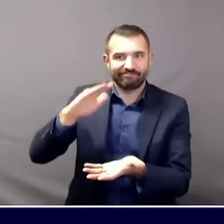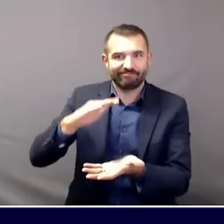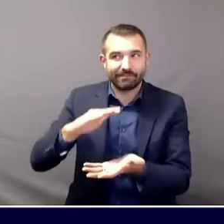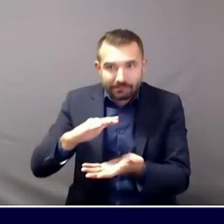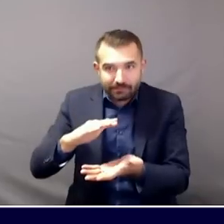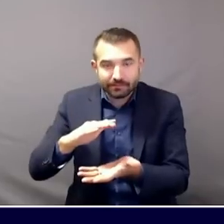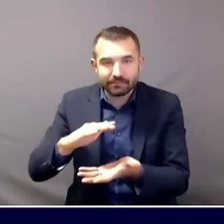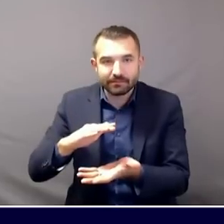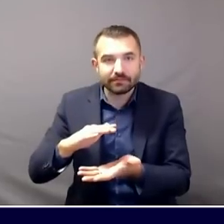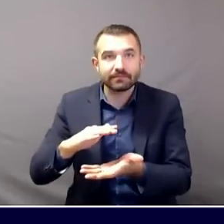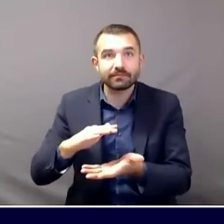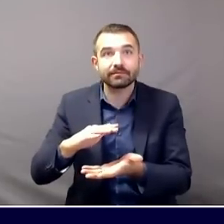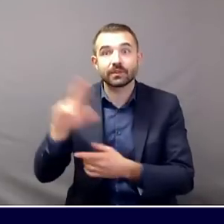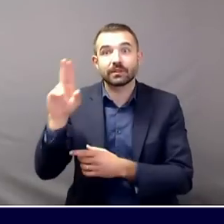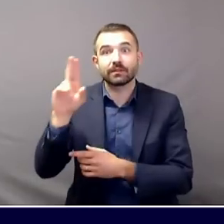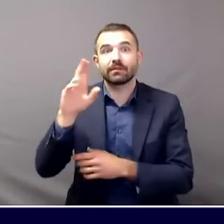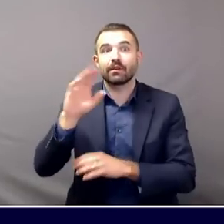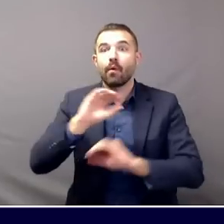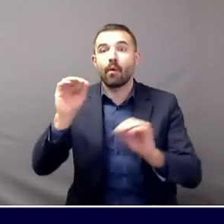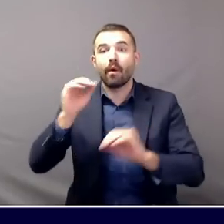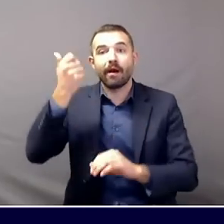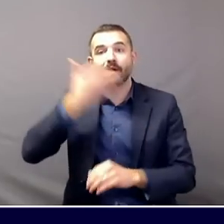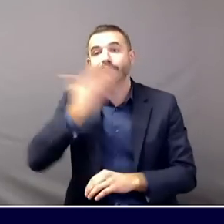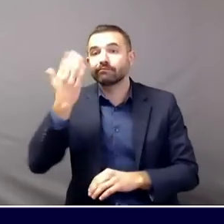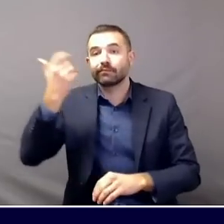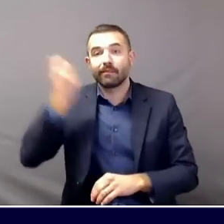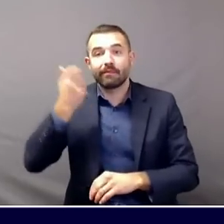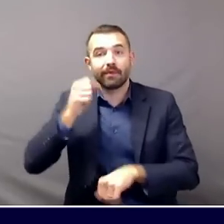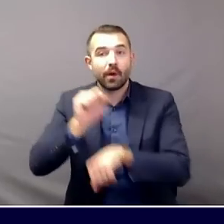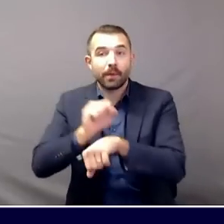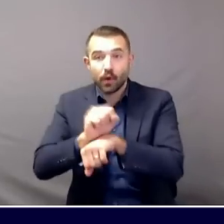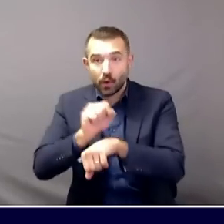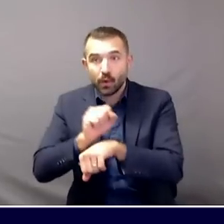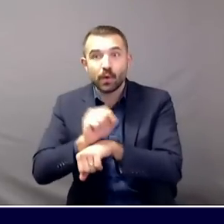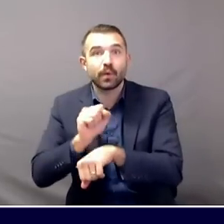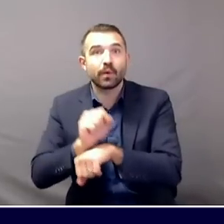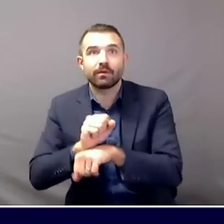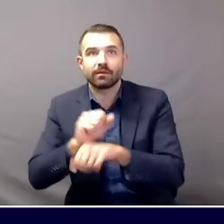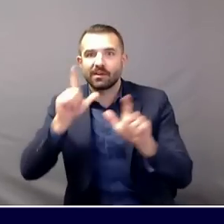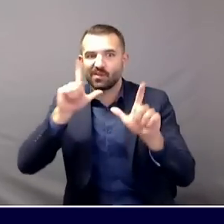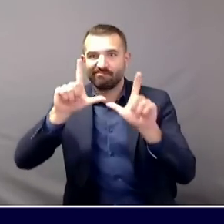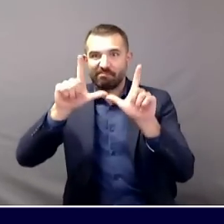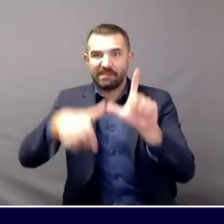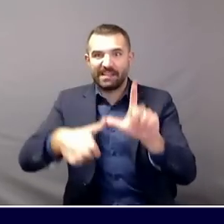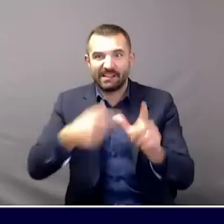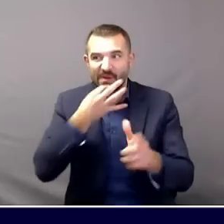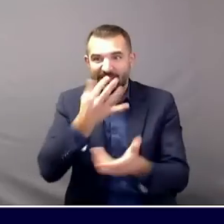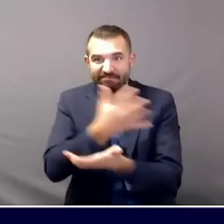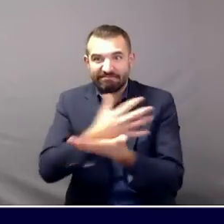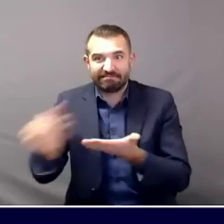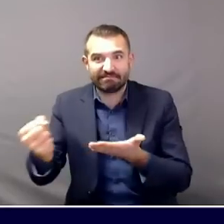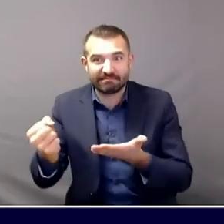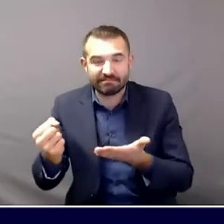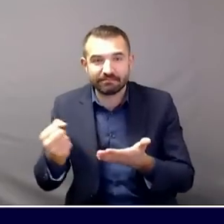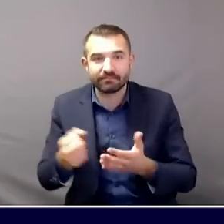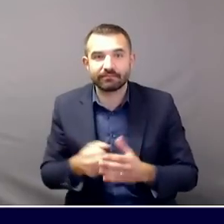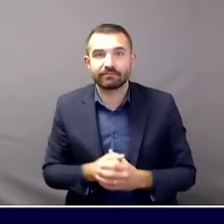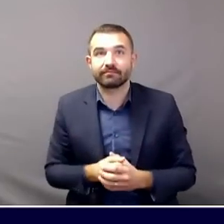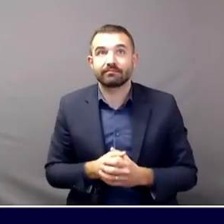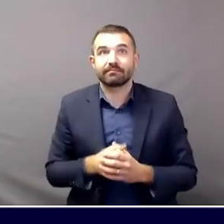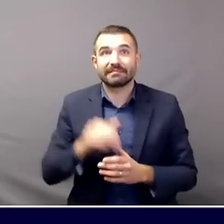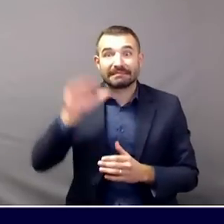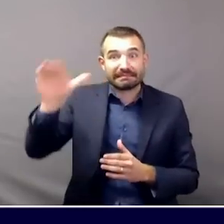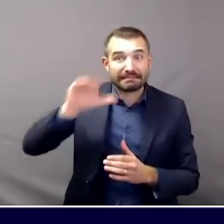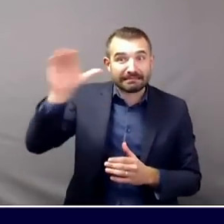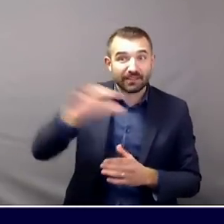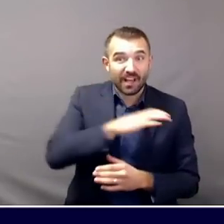and the president have been nothing short of negligent by not passing another aid package. All of